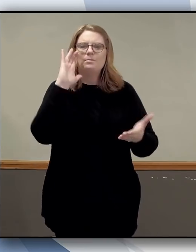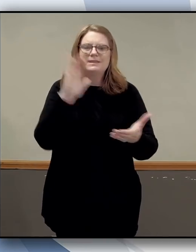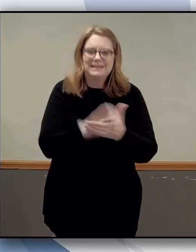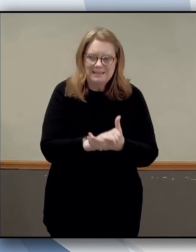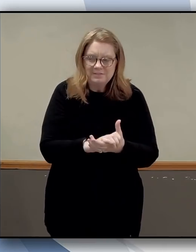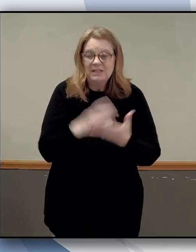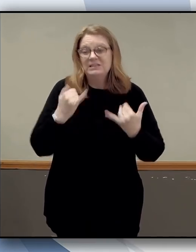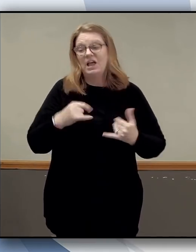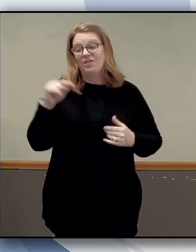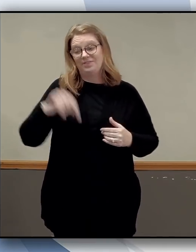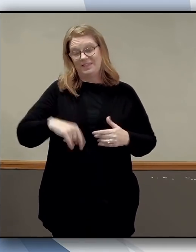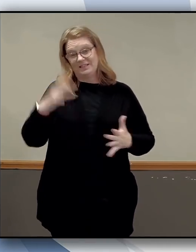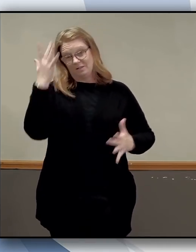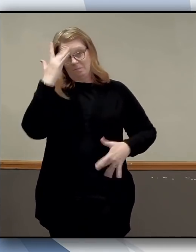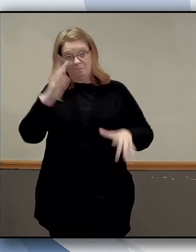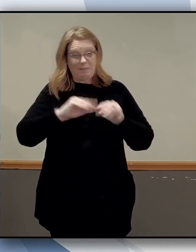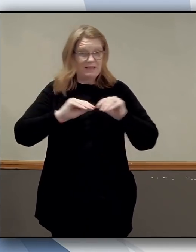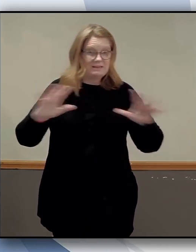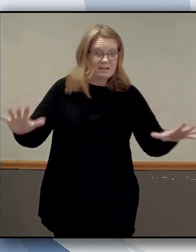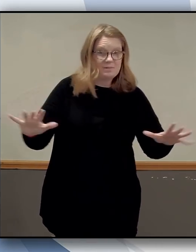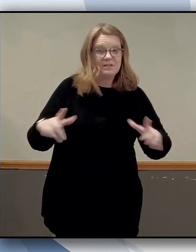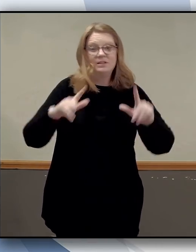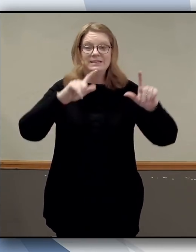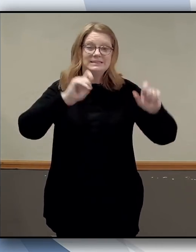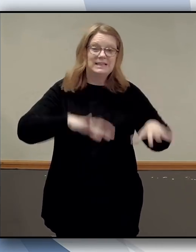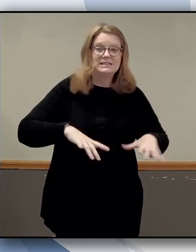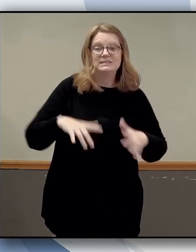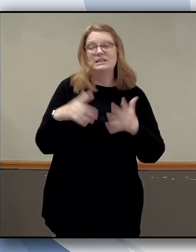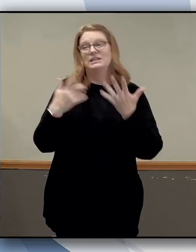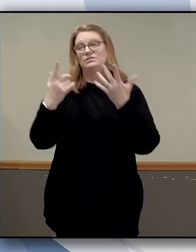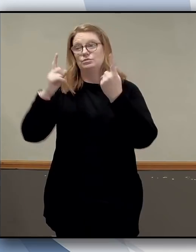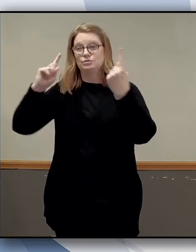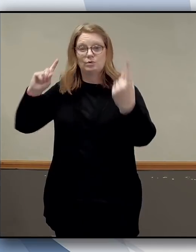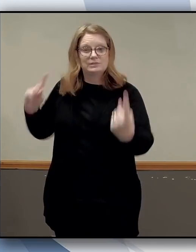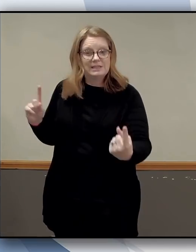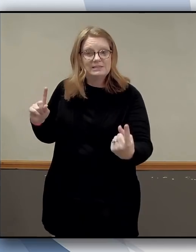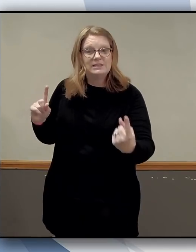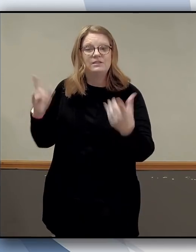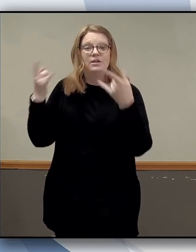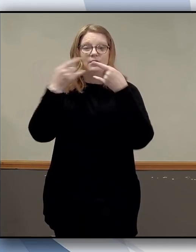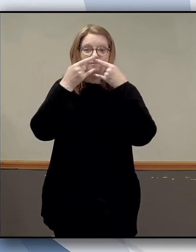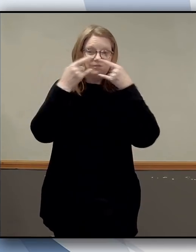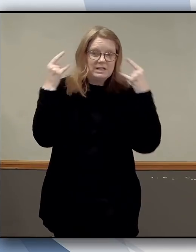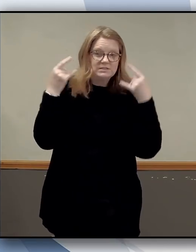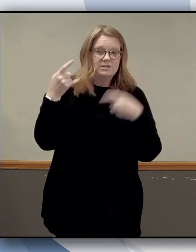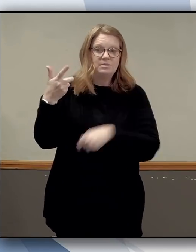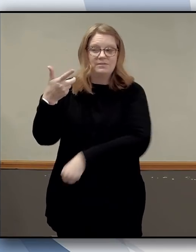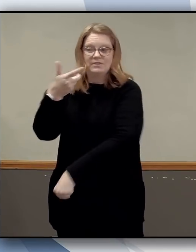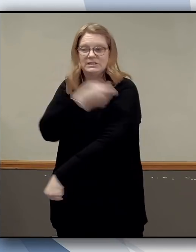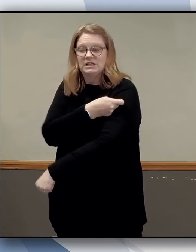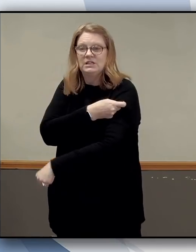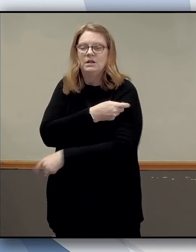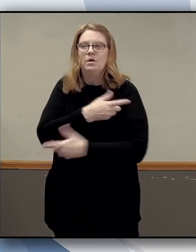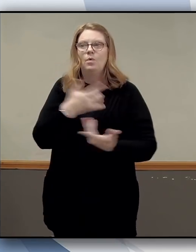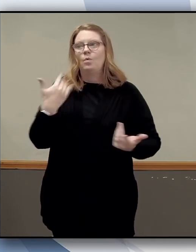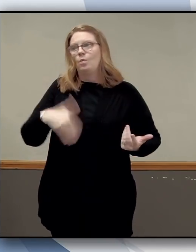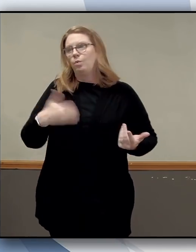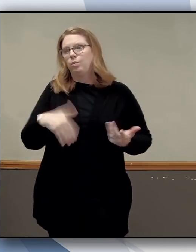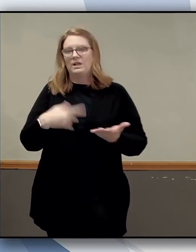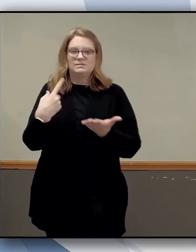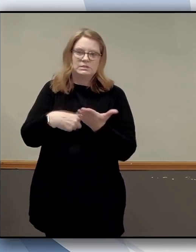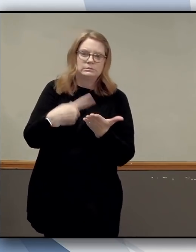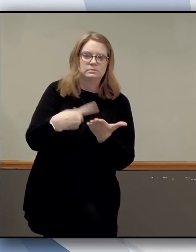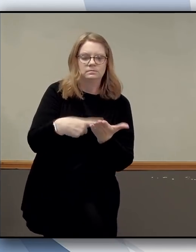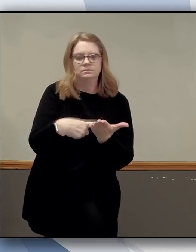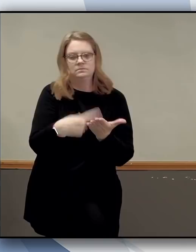pandemic, from testing to social distancing to face coverings to vaccines, has been debated, it's been